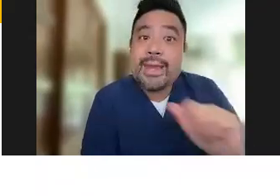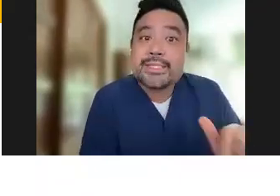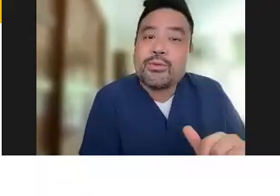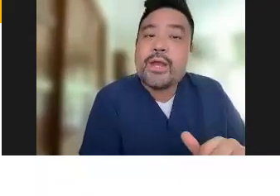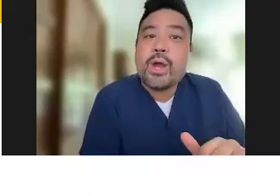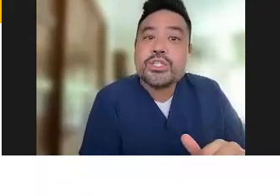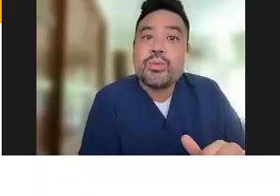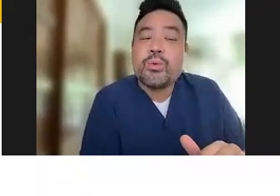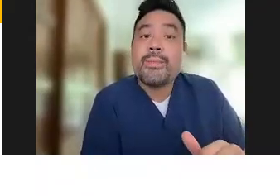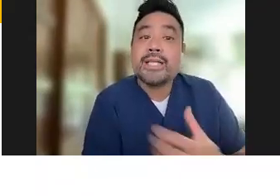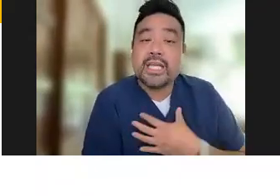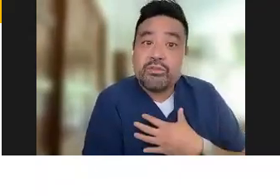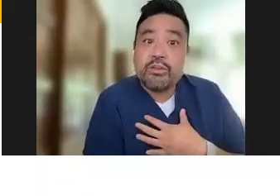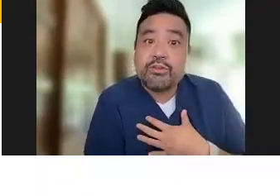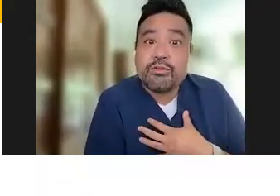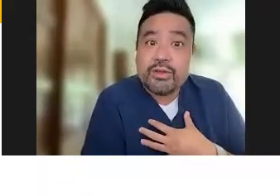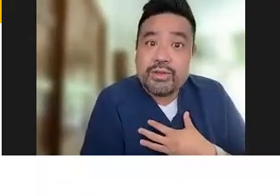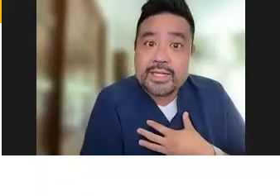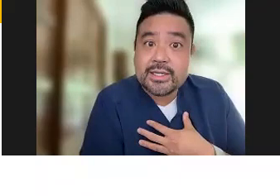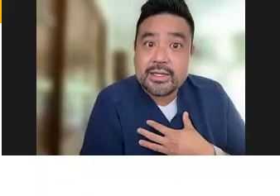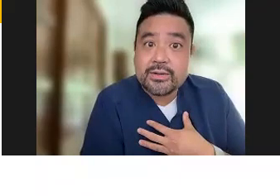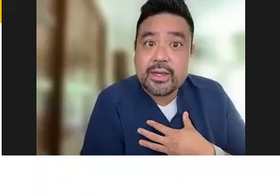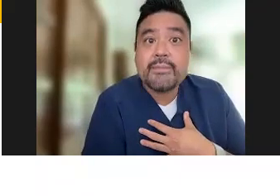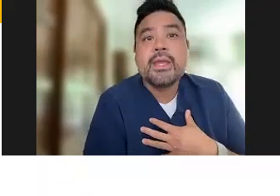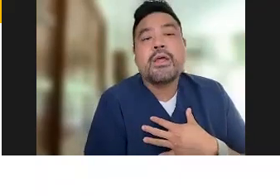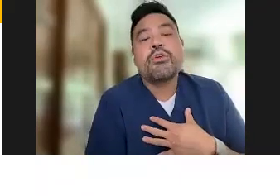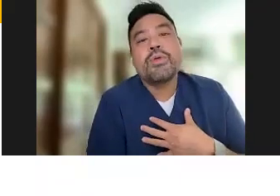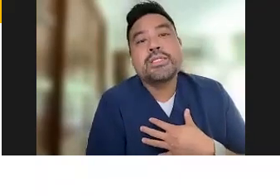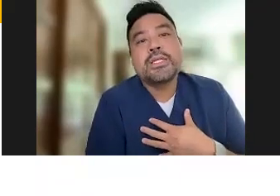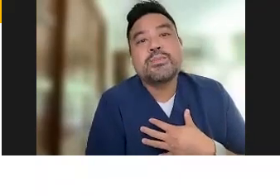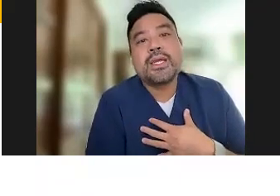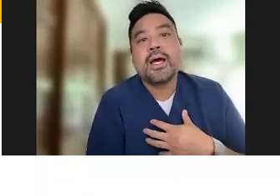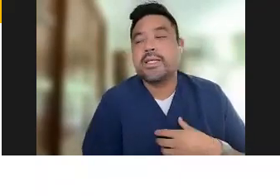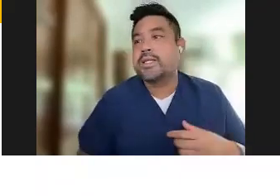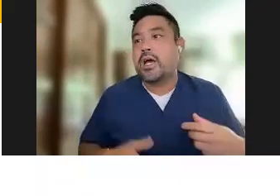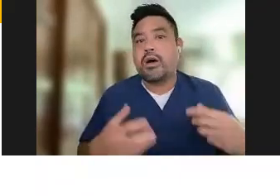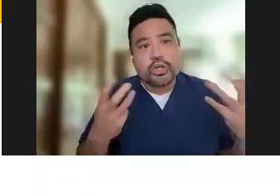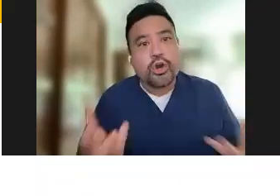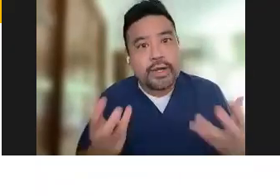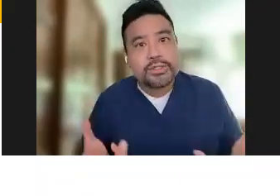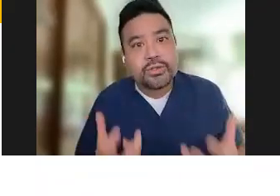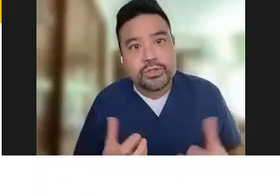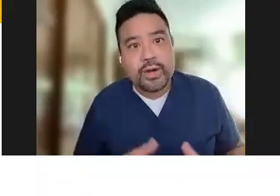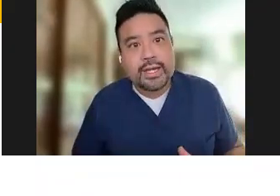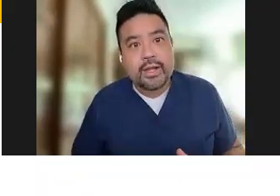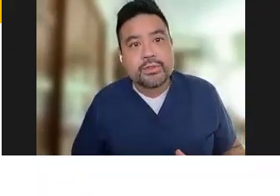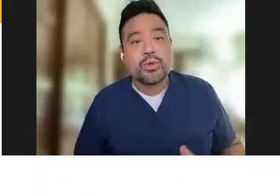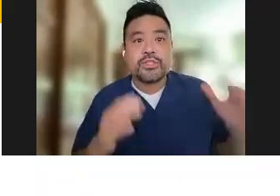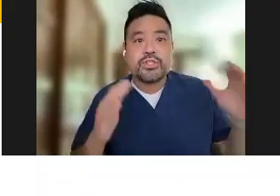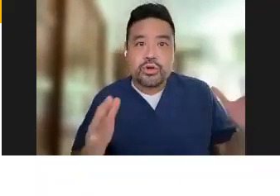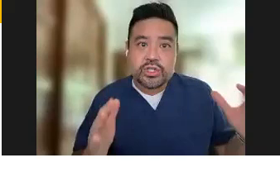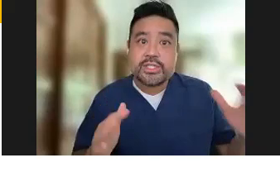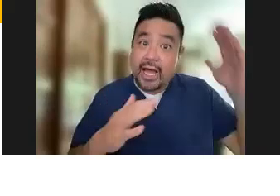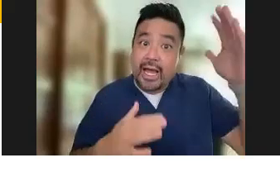And then masking, right? Why should we wear masks even if you're fully vaccinated, okay? The reason is because of the current surge right now. So